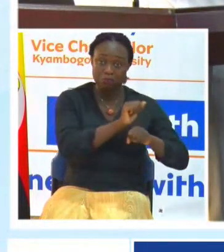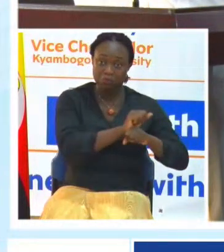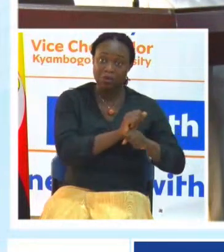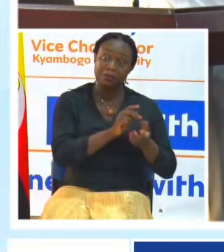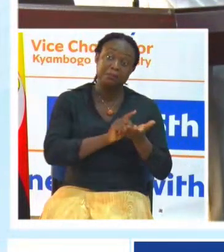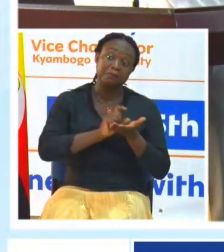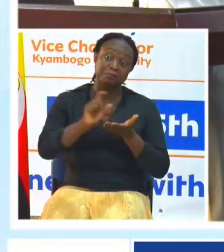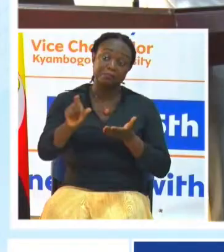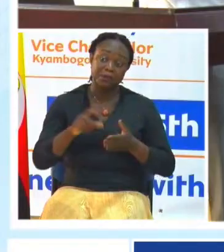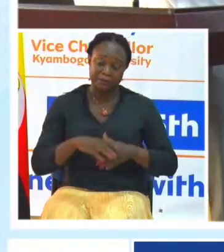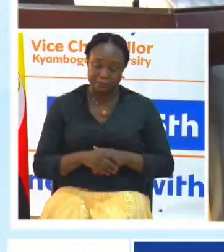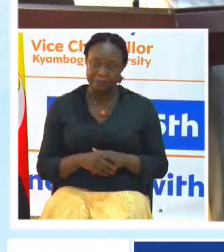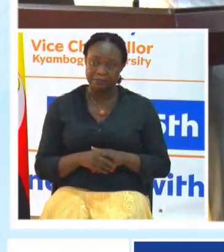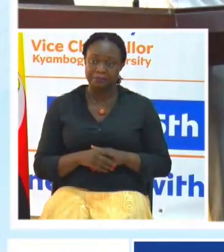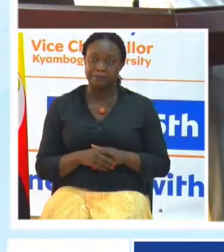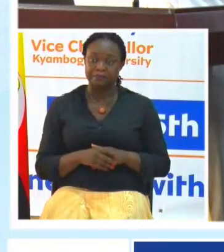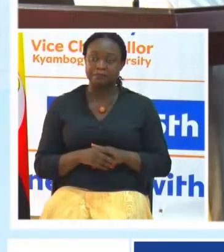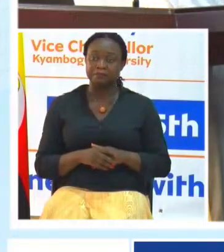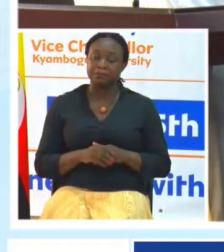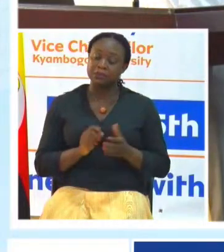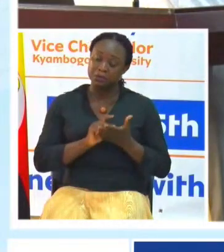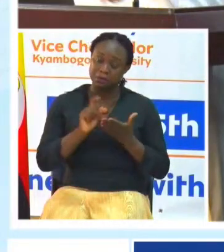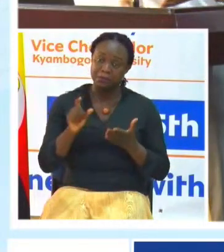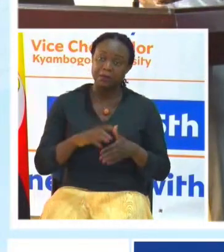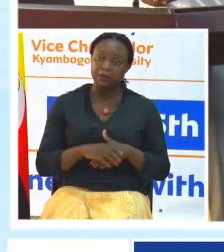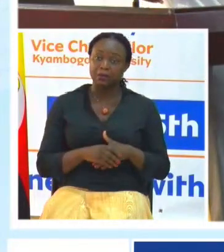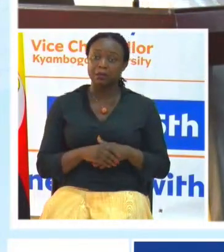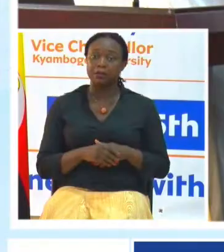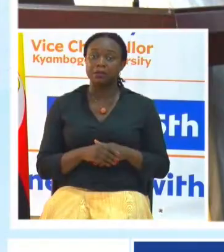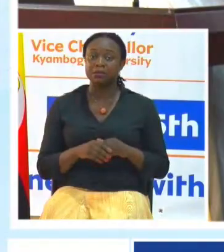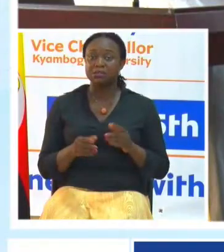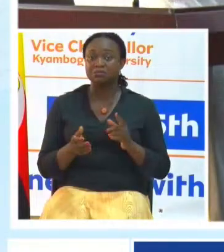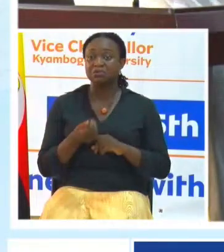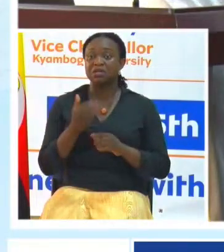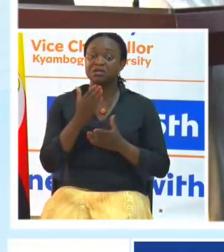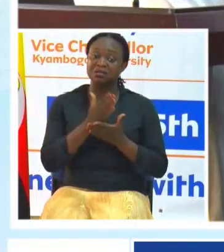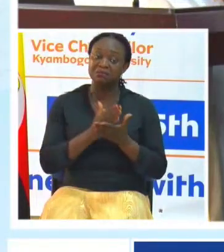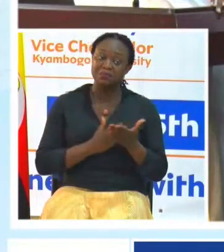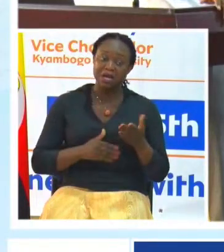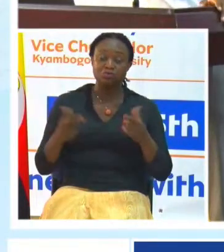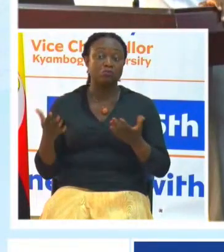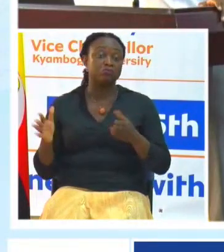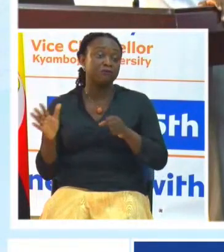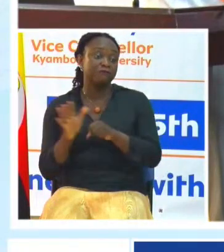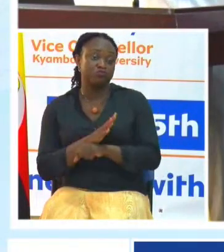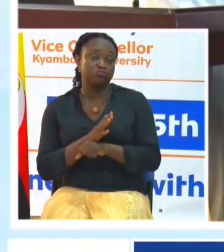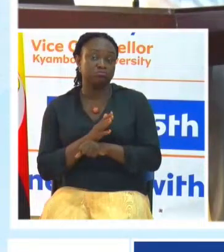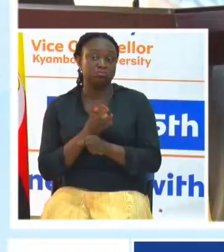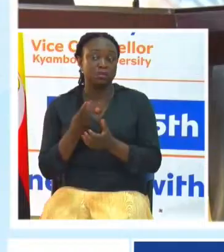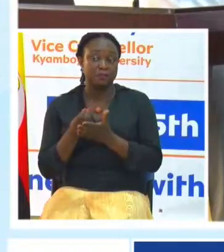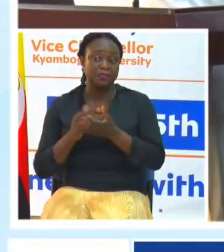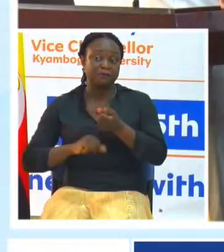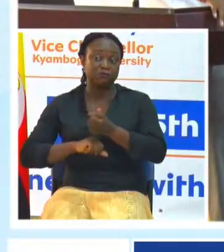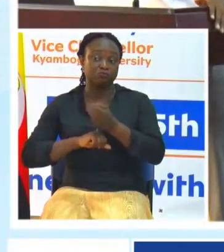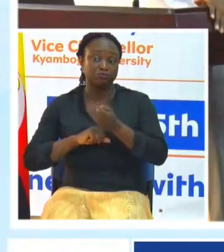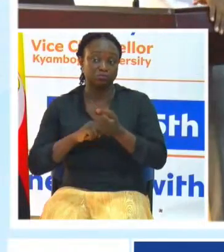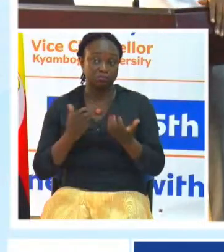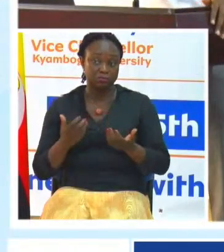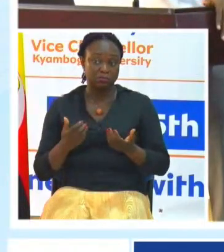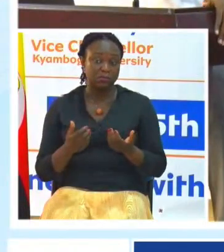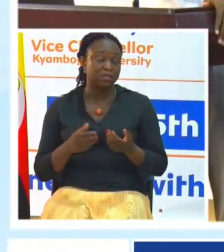living costs, and also you get partial or full tuition waiver. Arthur is